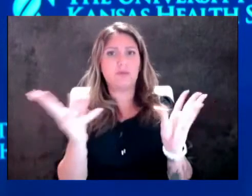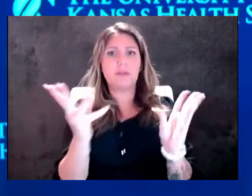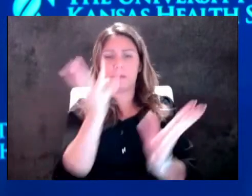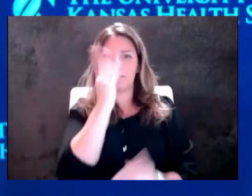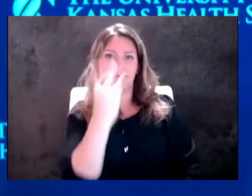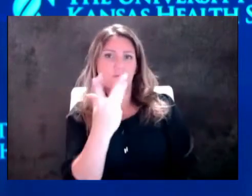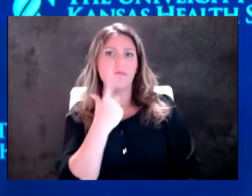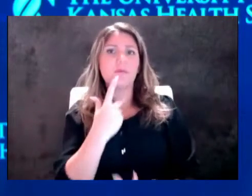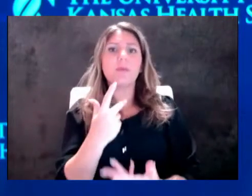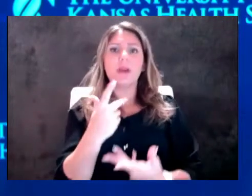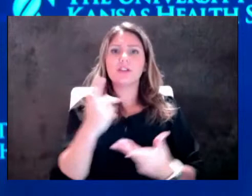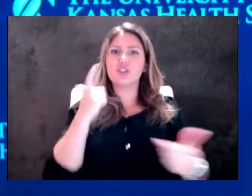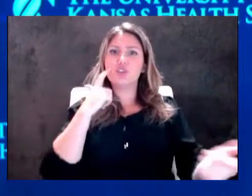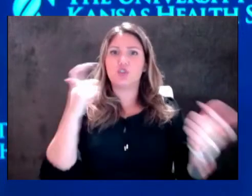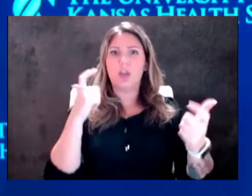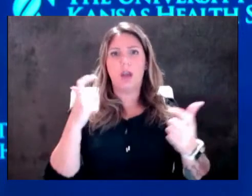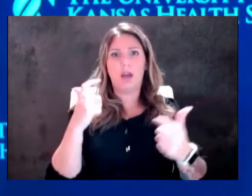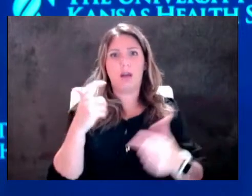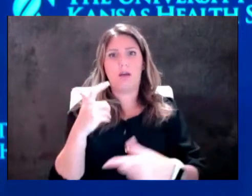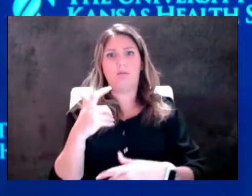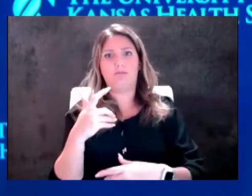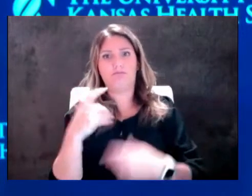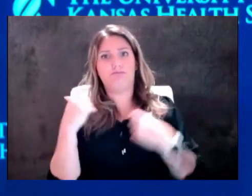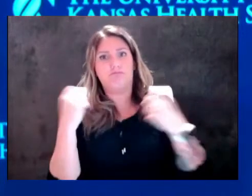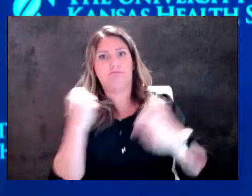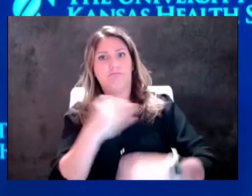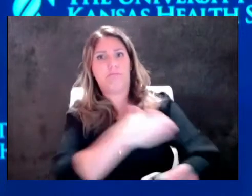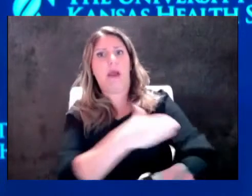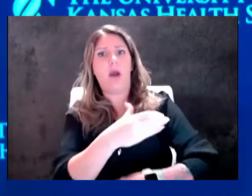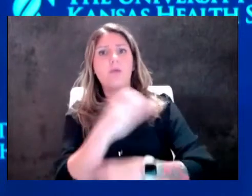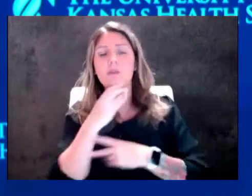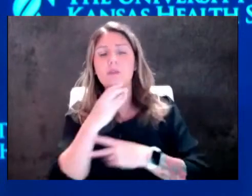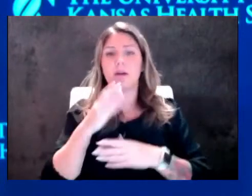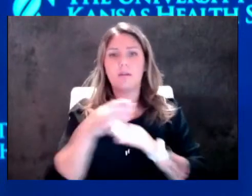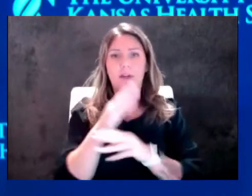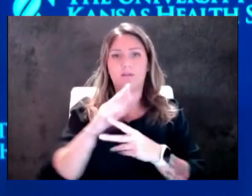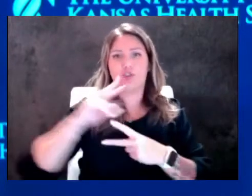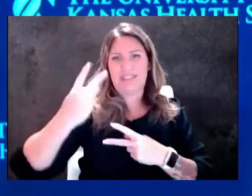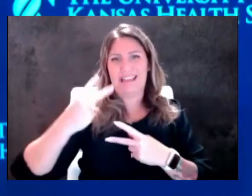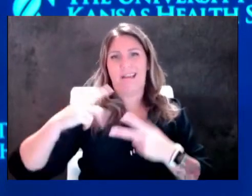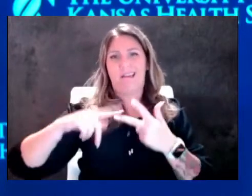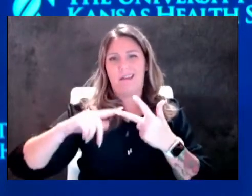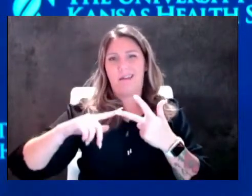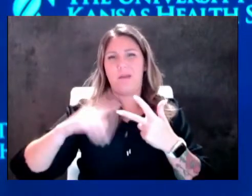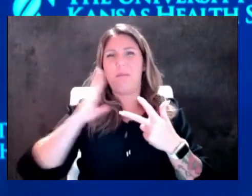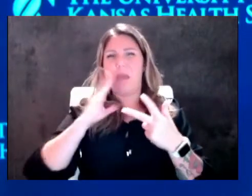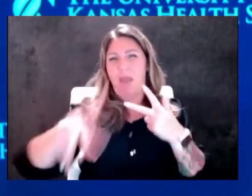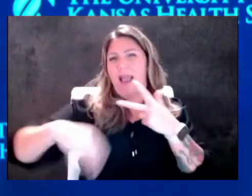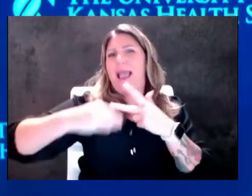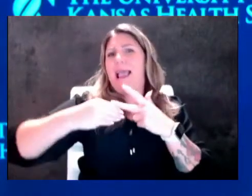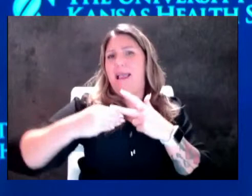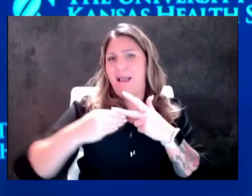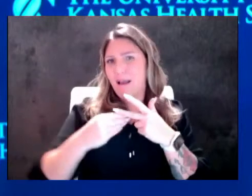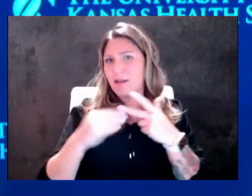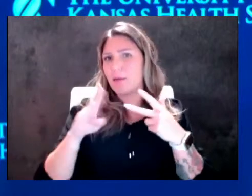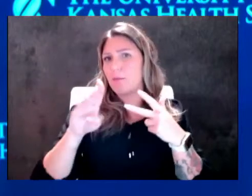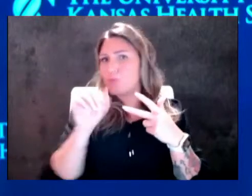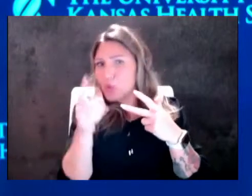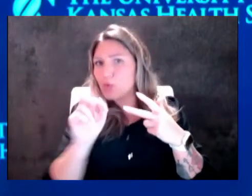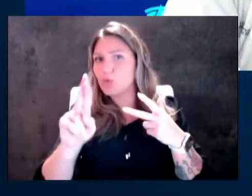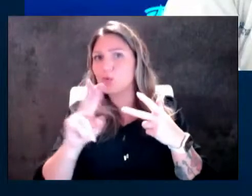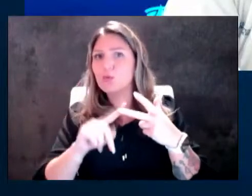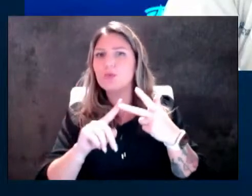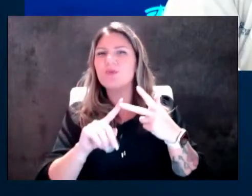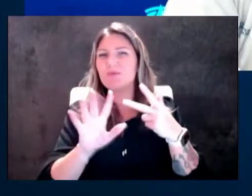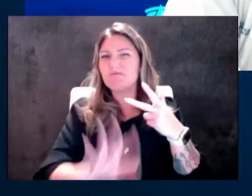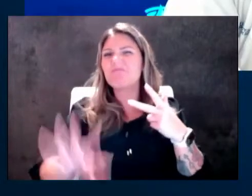big boost with that second dose after 2 months. So I think that's what's going to happen with J&J, somewhere around there. And I think we'll probably end up there with something around that with the Moderna And